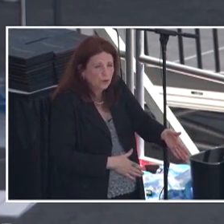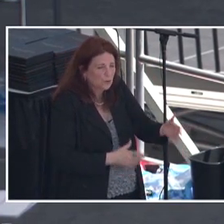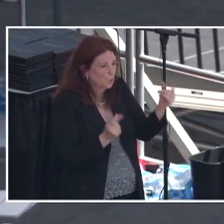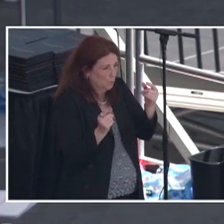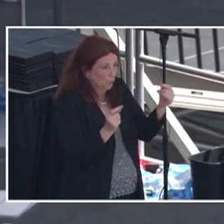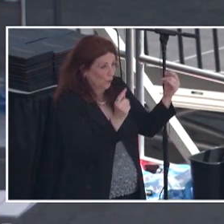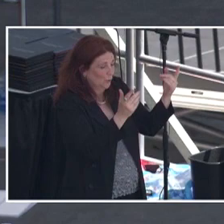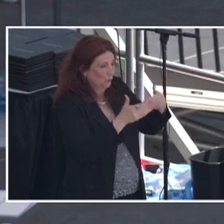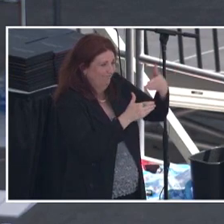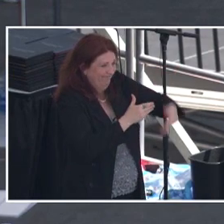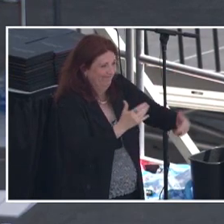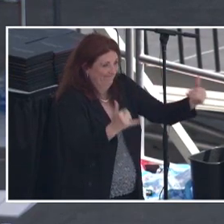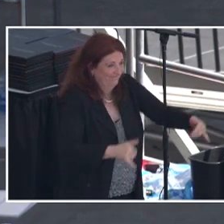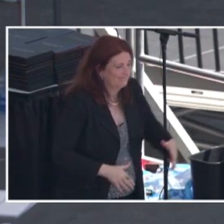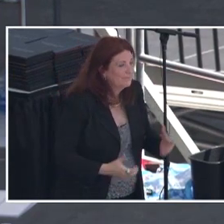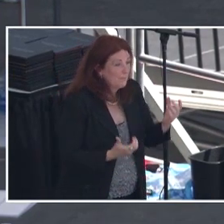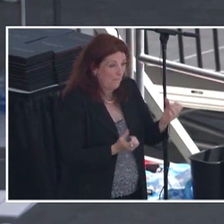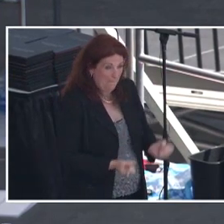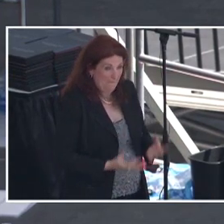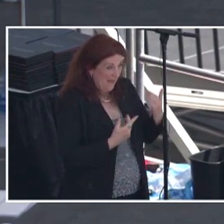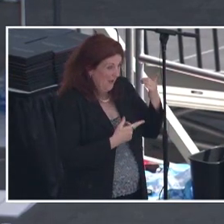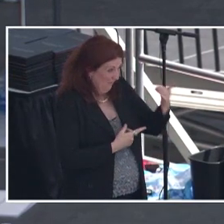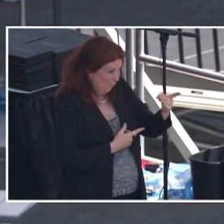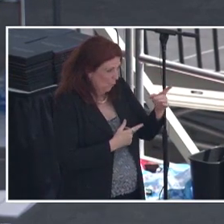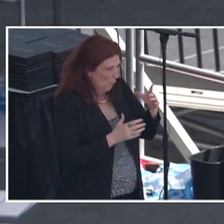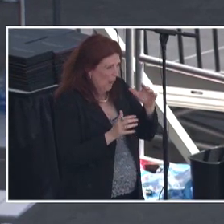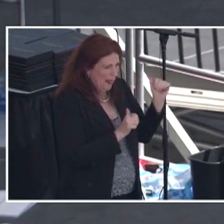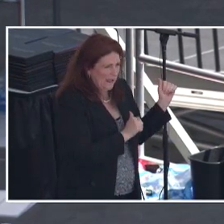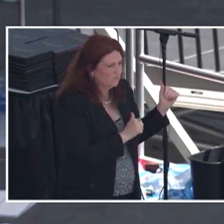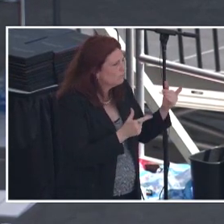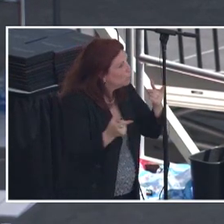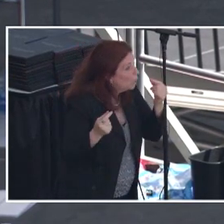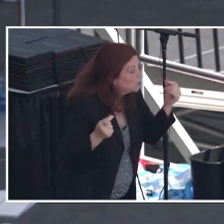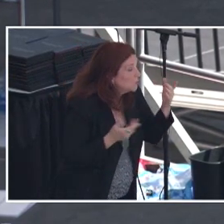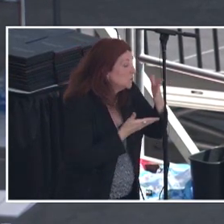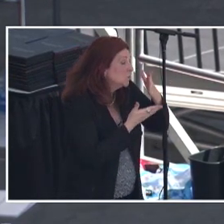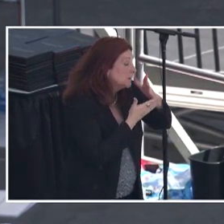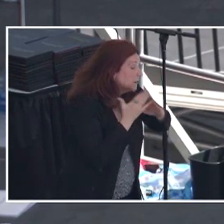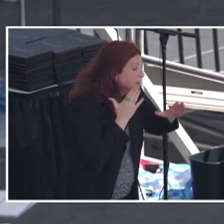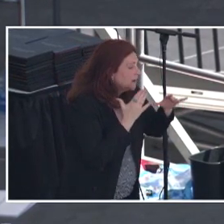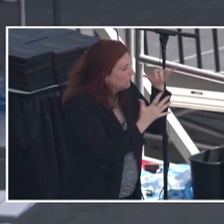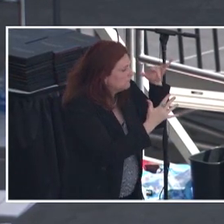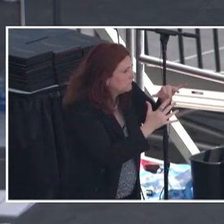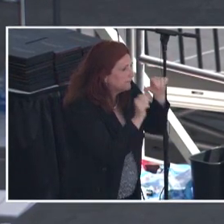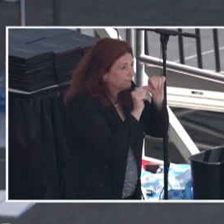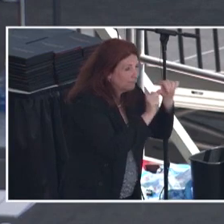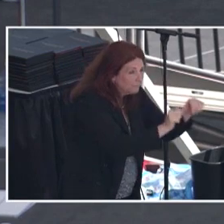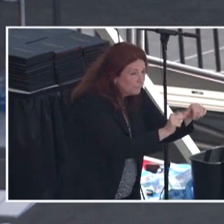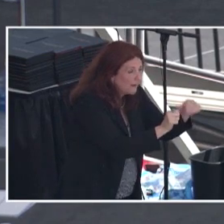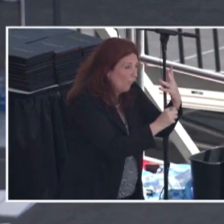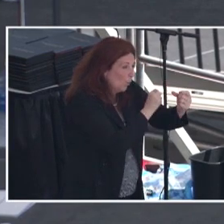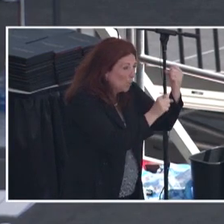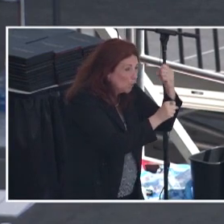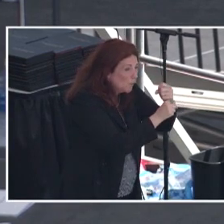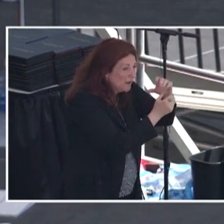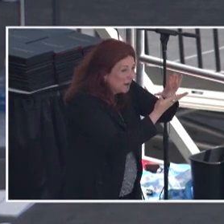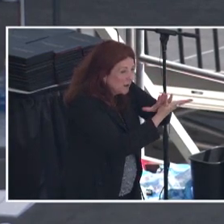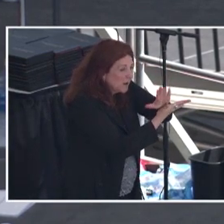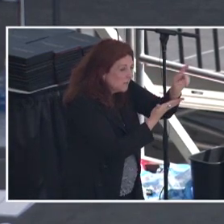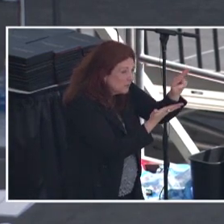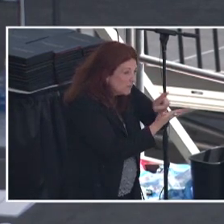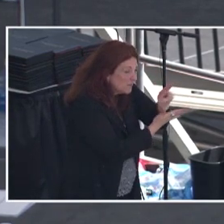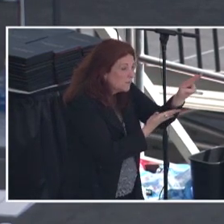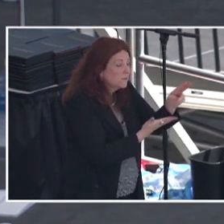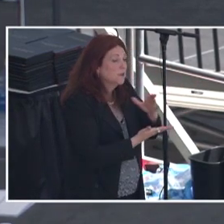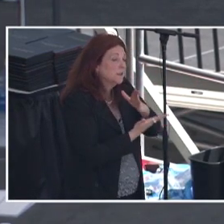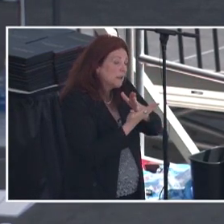you will leave today to continue your education at a four-year institution, while some of you will begin or continue your careers